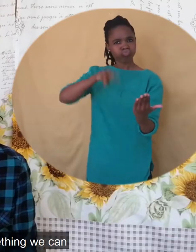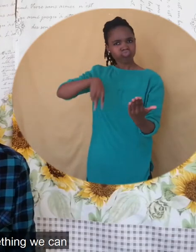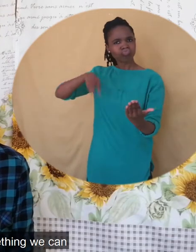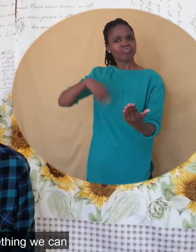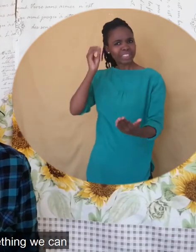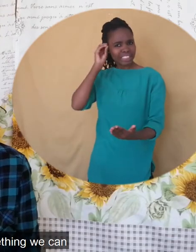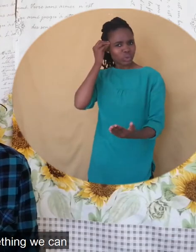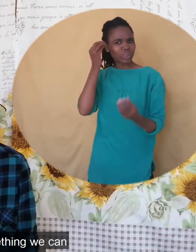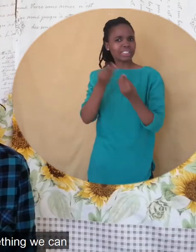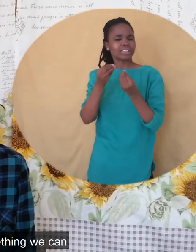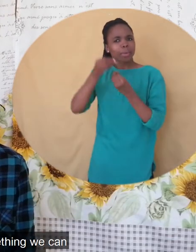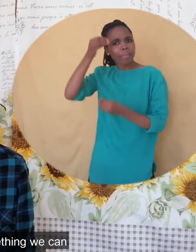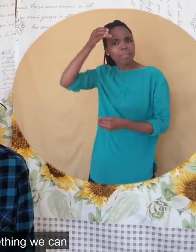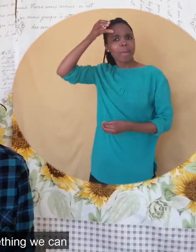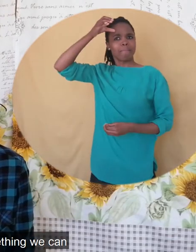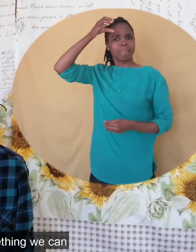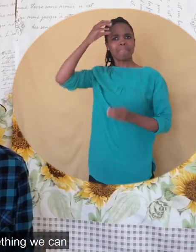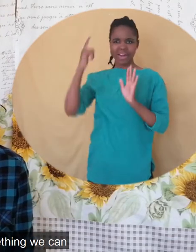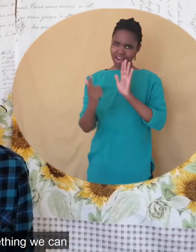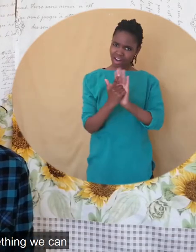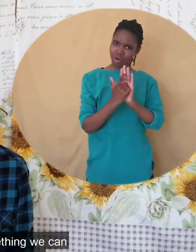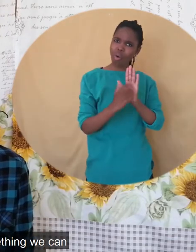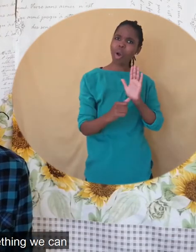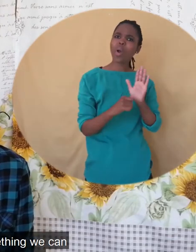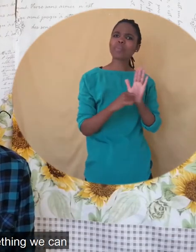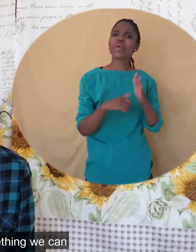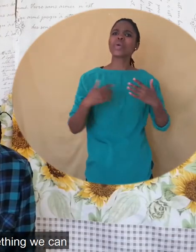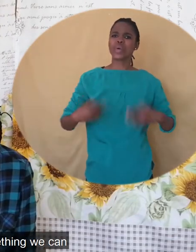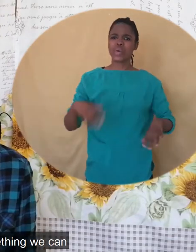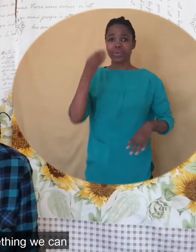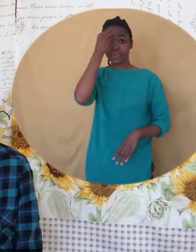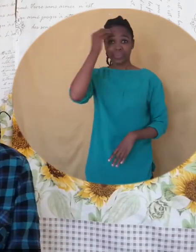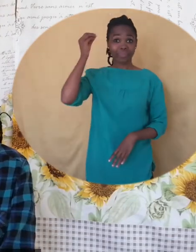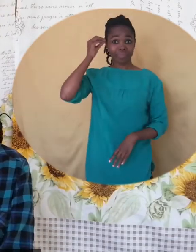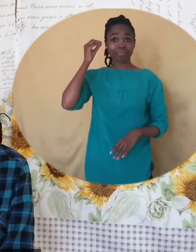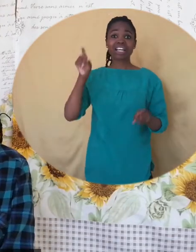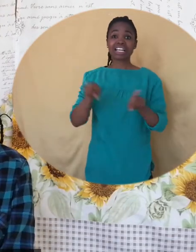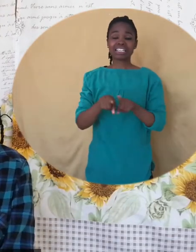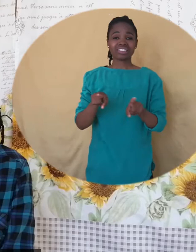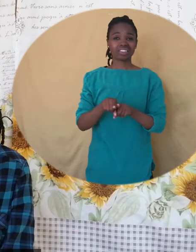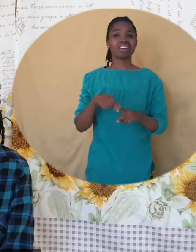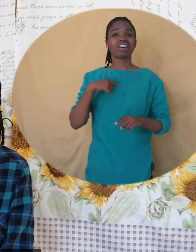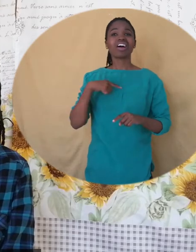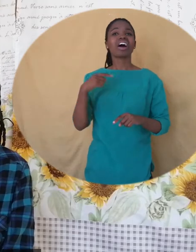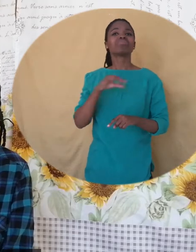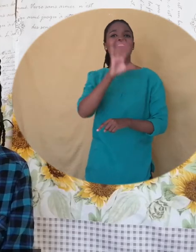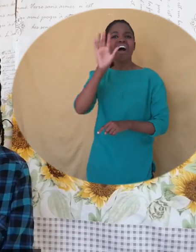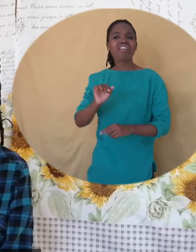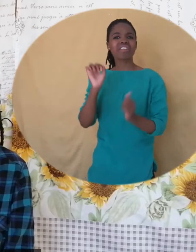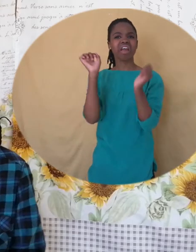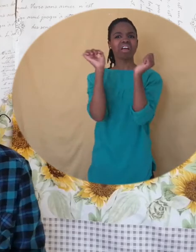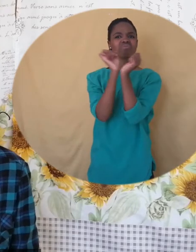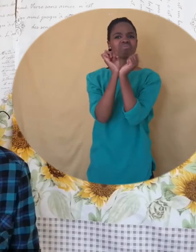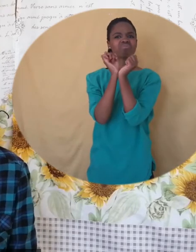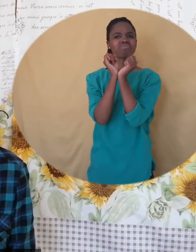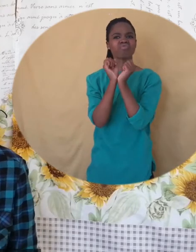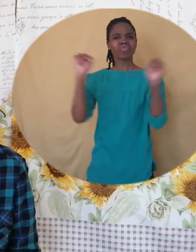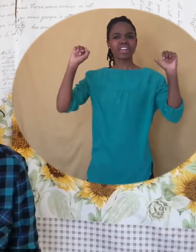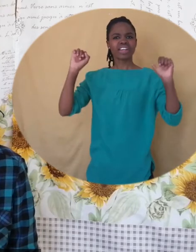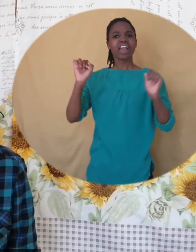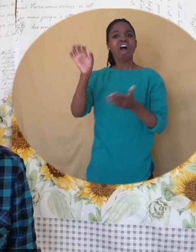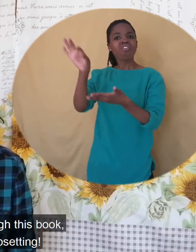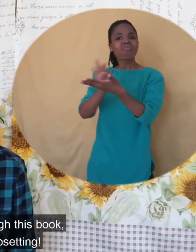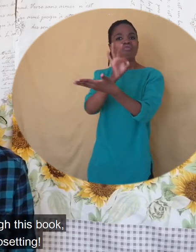know. I'm sure there must be something we can learn about the law. And indeed. So this book was pre-democracy.